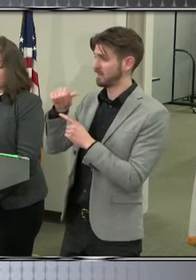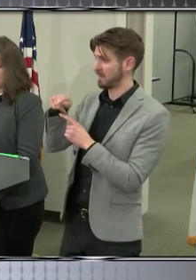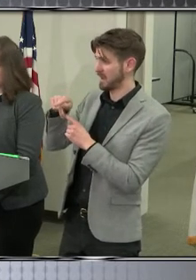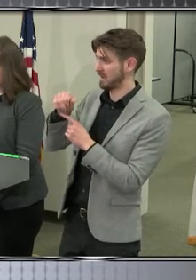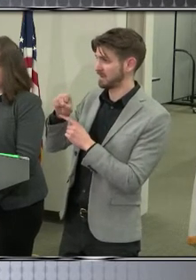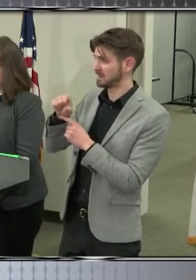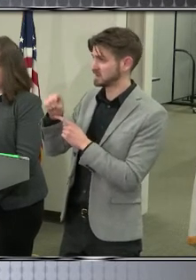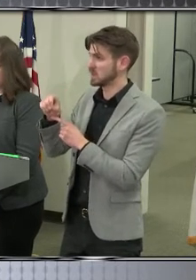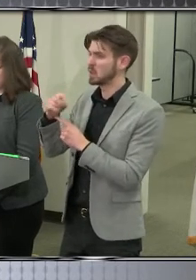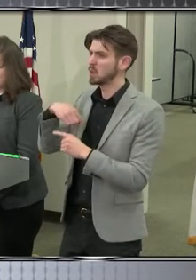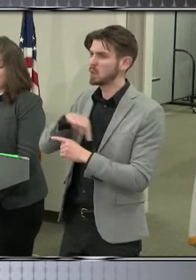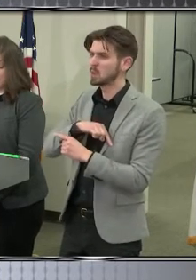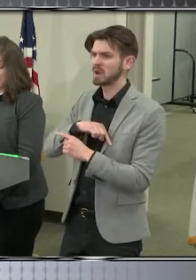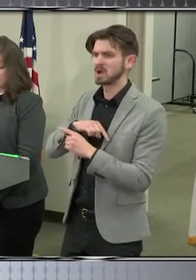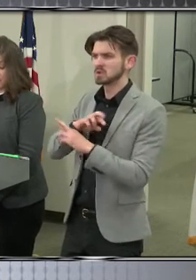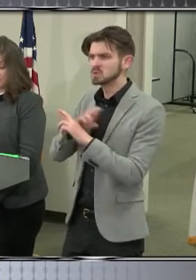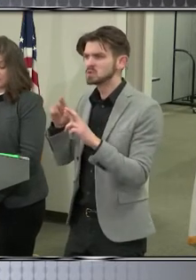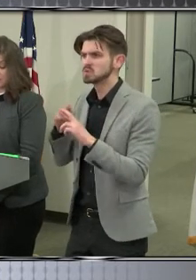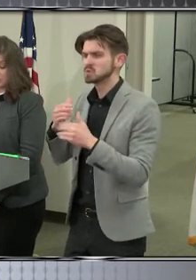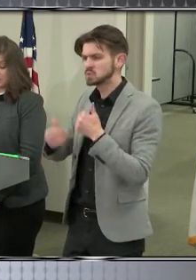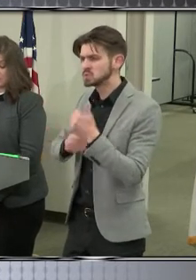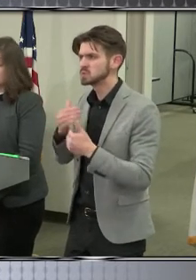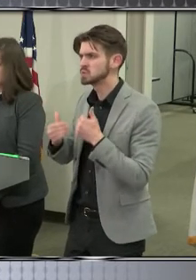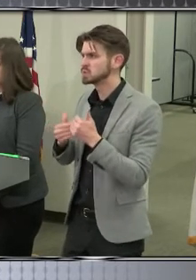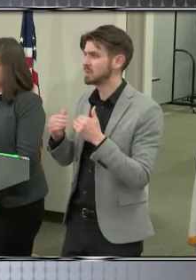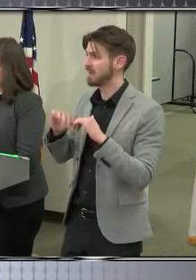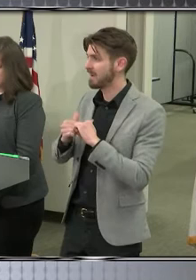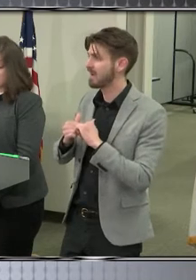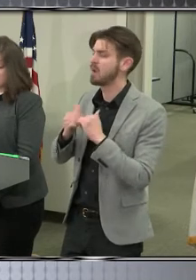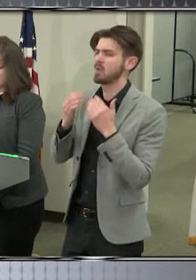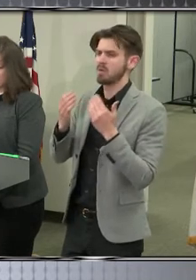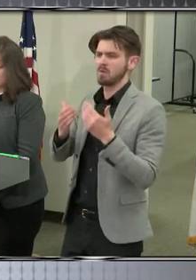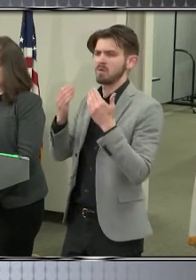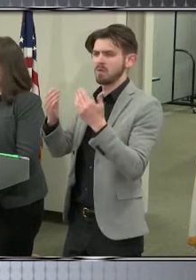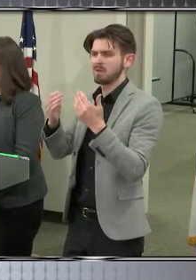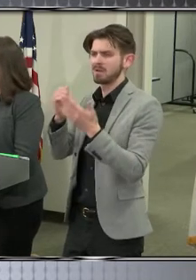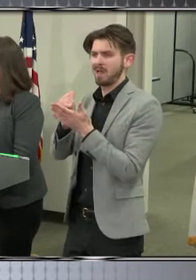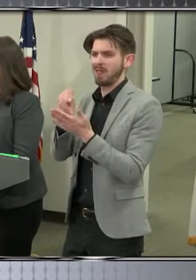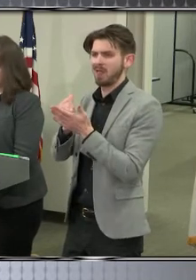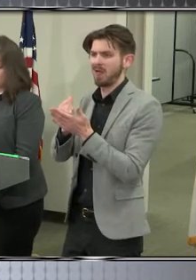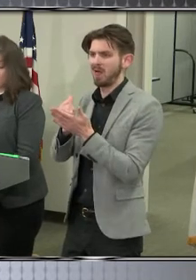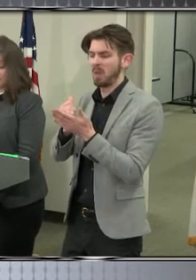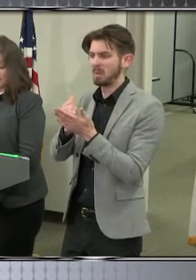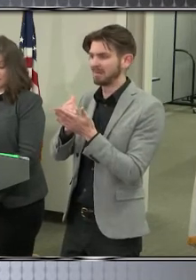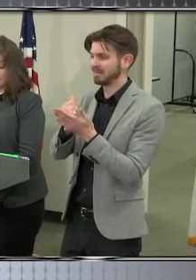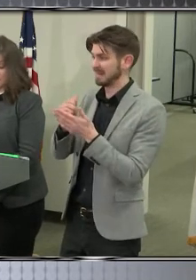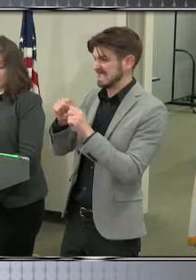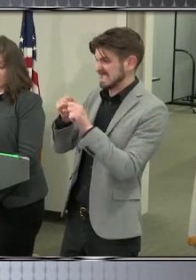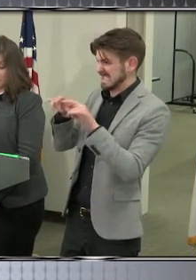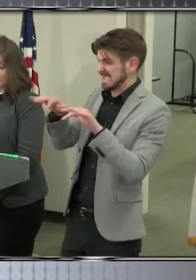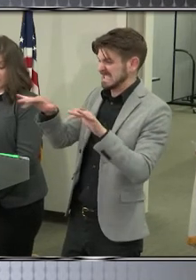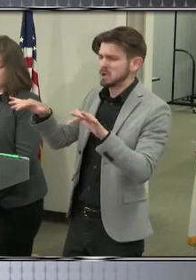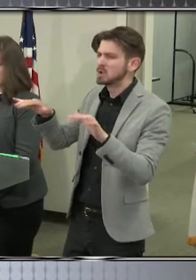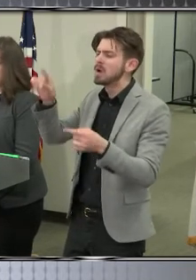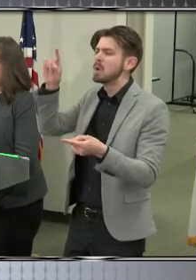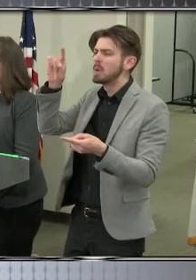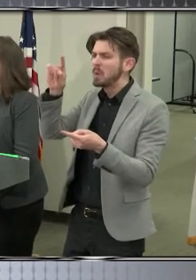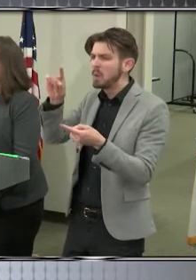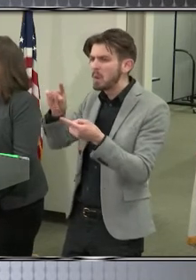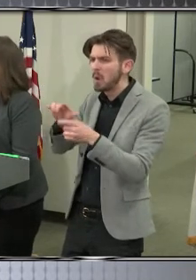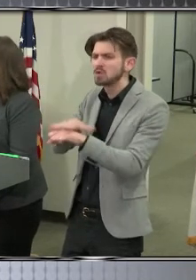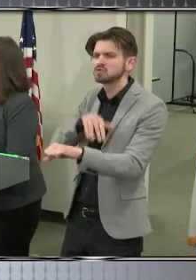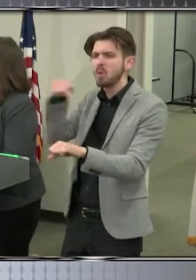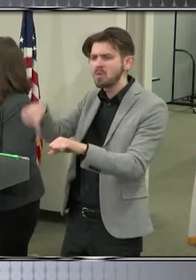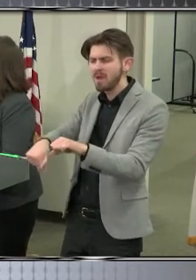the health of our community by making recommendations that are meant to slow the spread of COVID-19 in our community